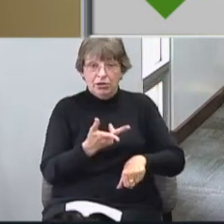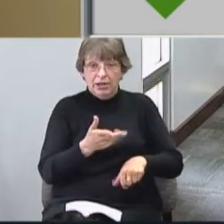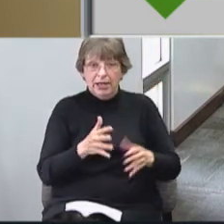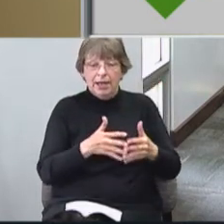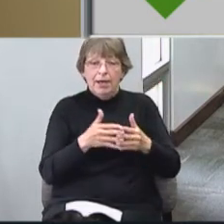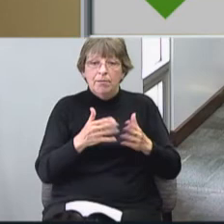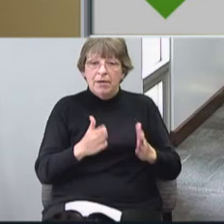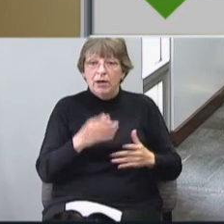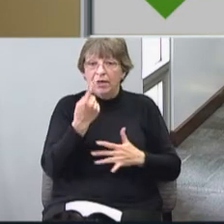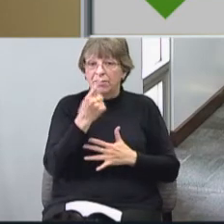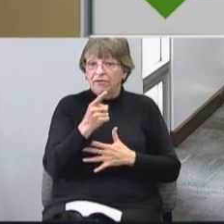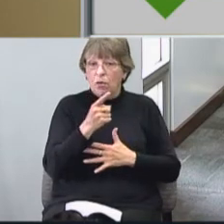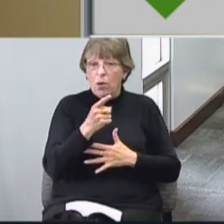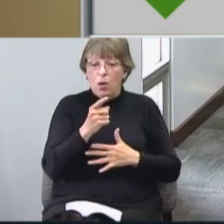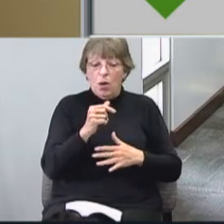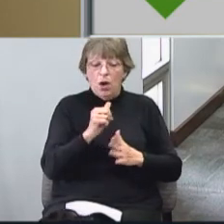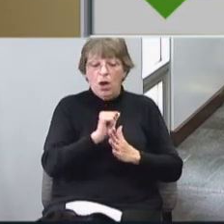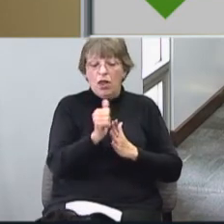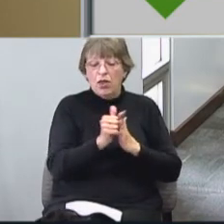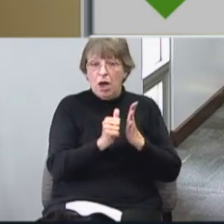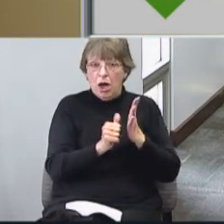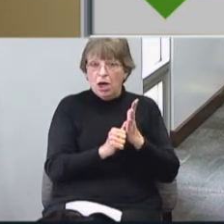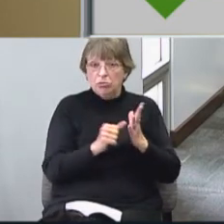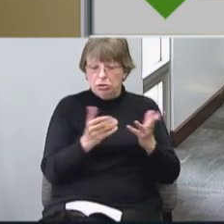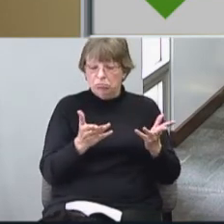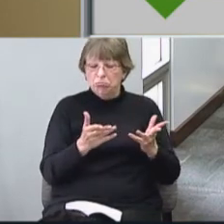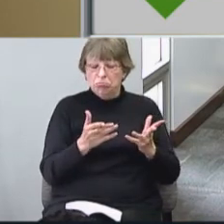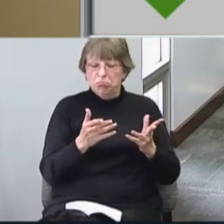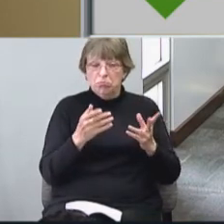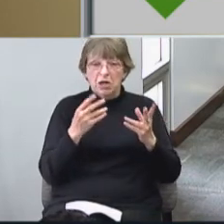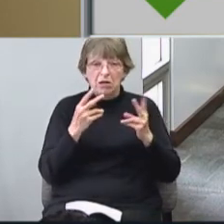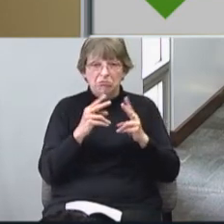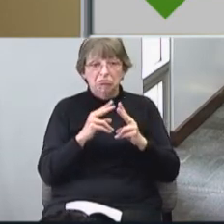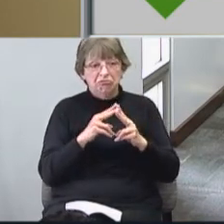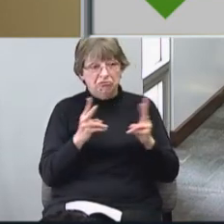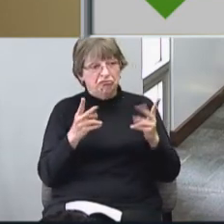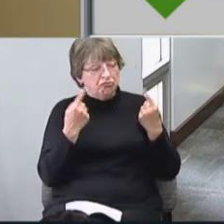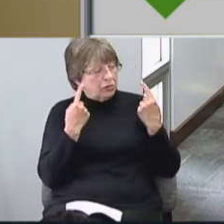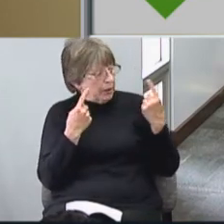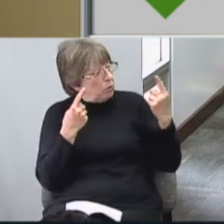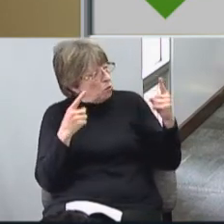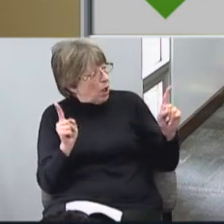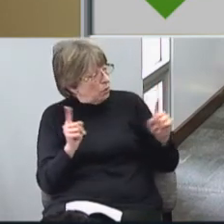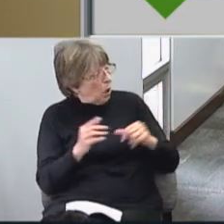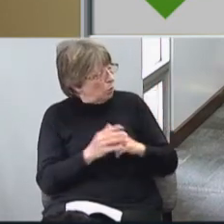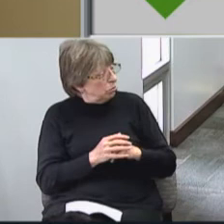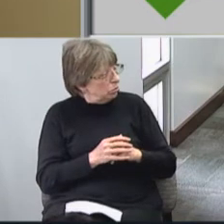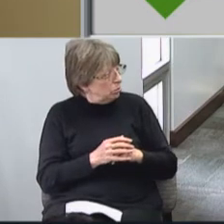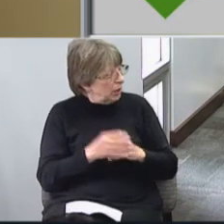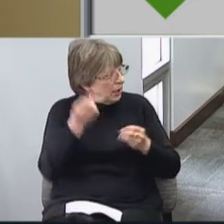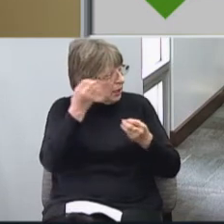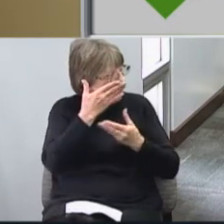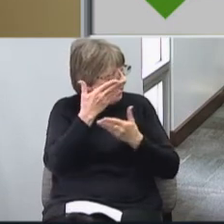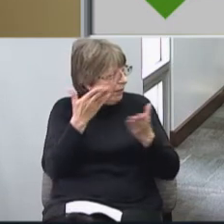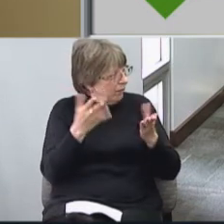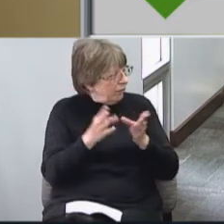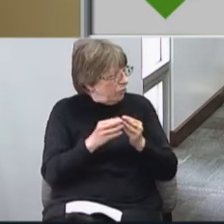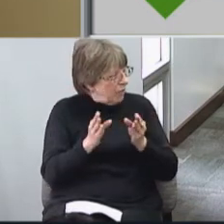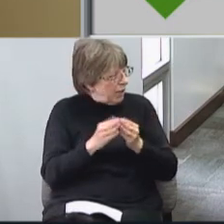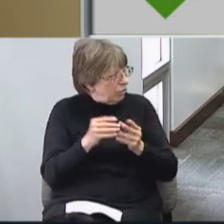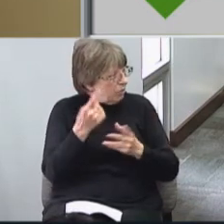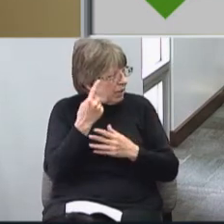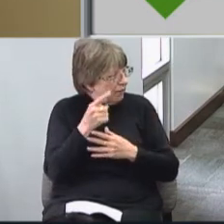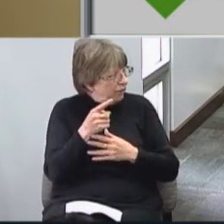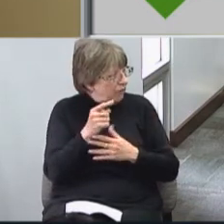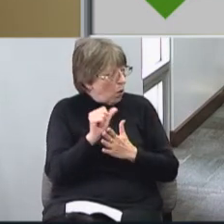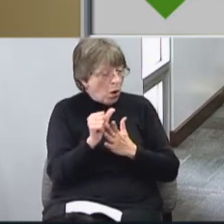for the Arts is a well-known website. Information meetings might need to be held for the artists so they know what they